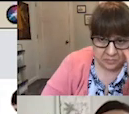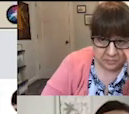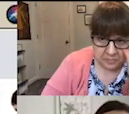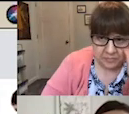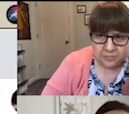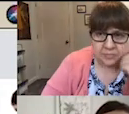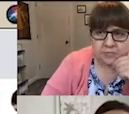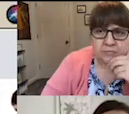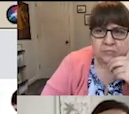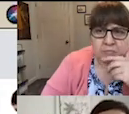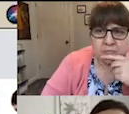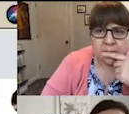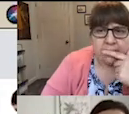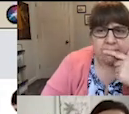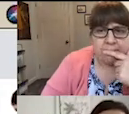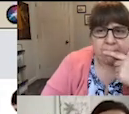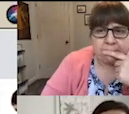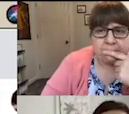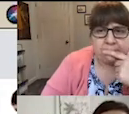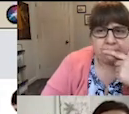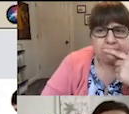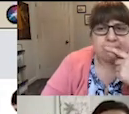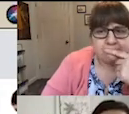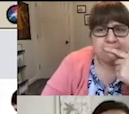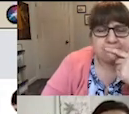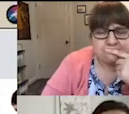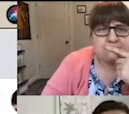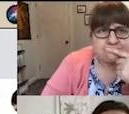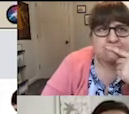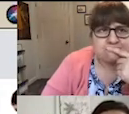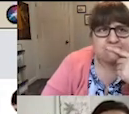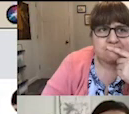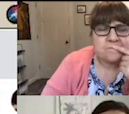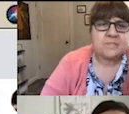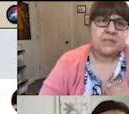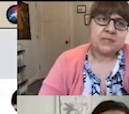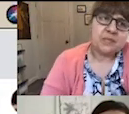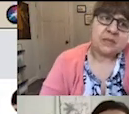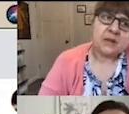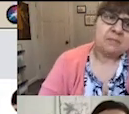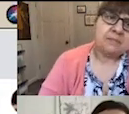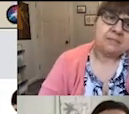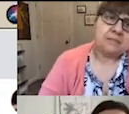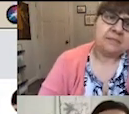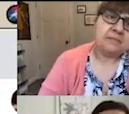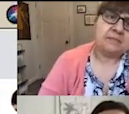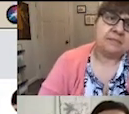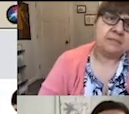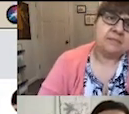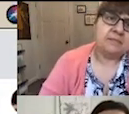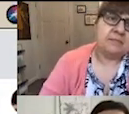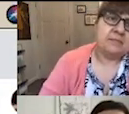to think of, it's very easy for us to think about, you know, I follow a series of steps, I'm imagining an